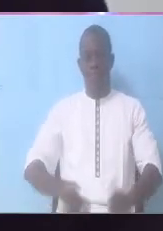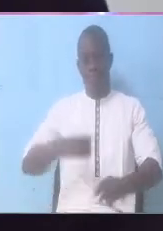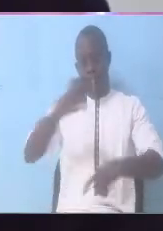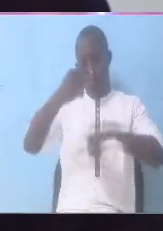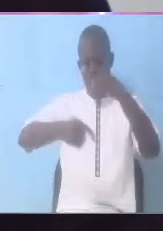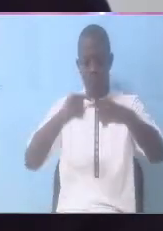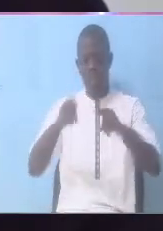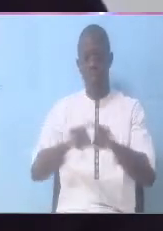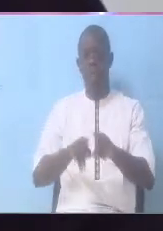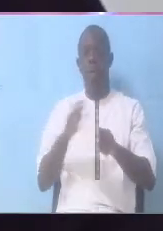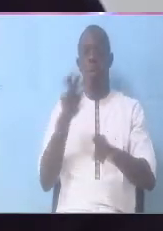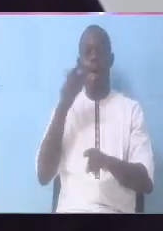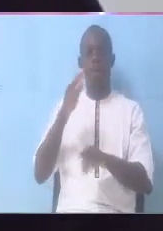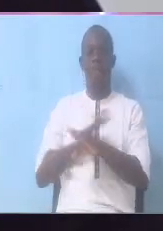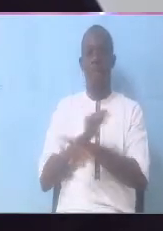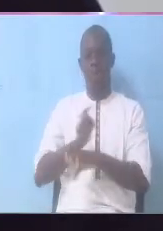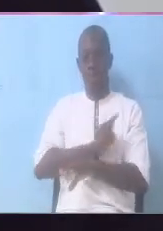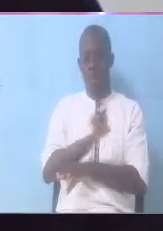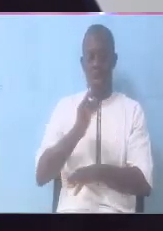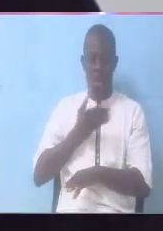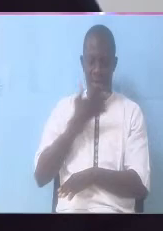So while we were there,